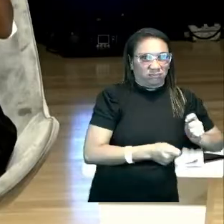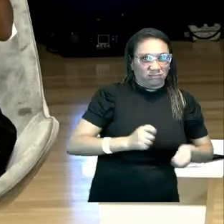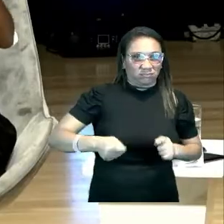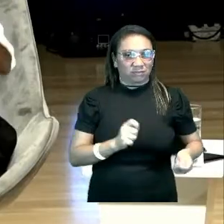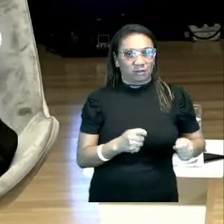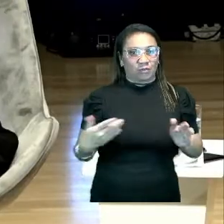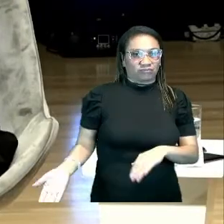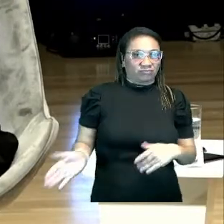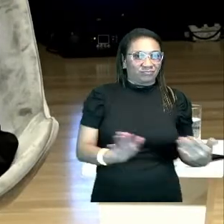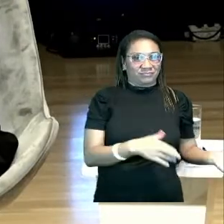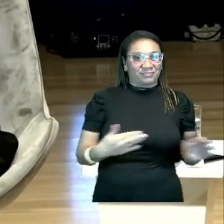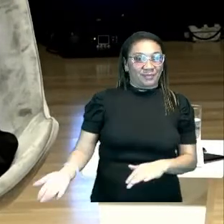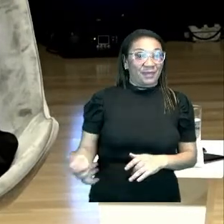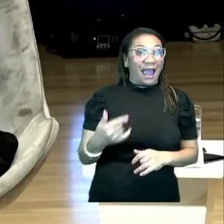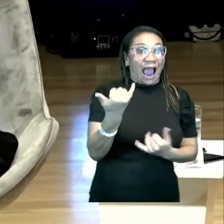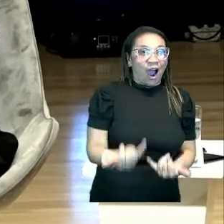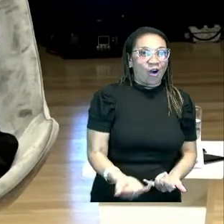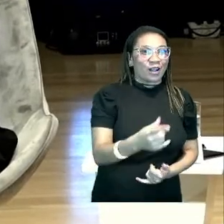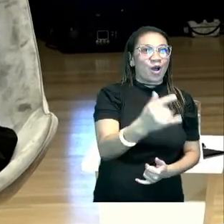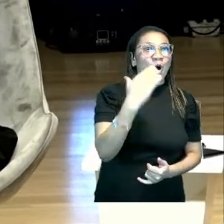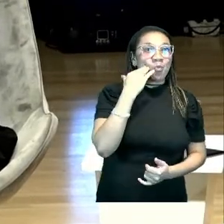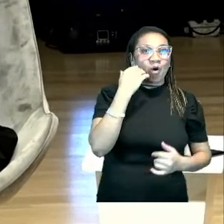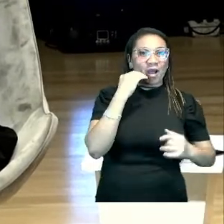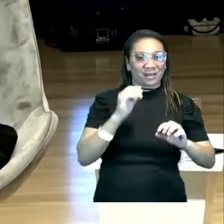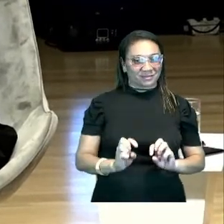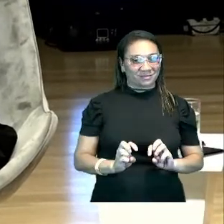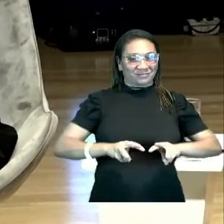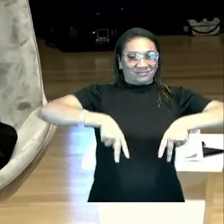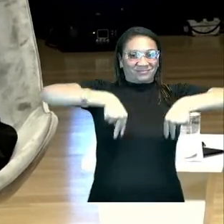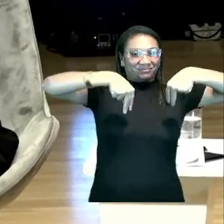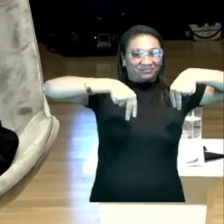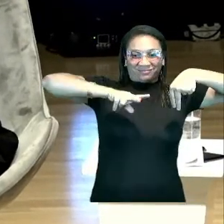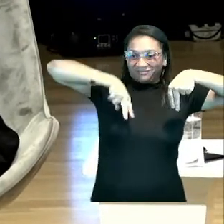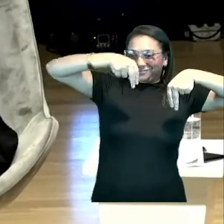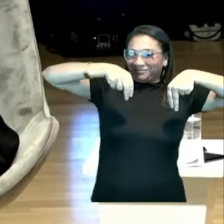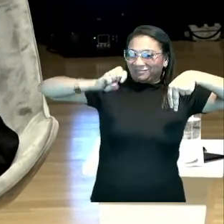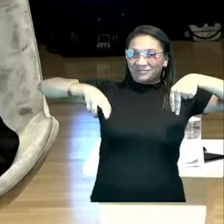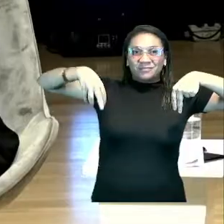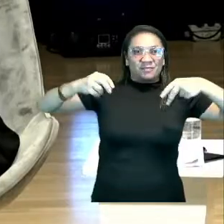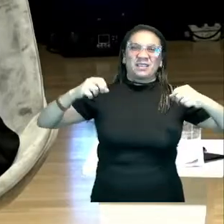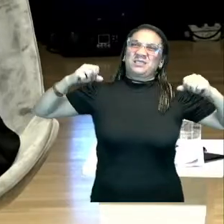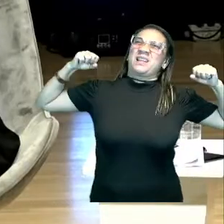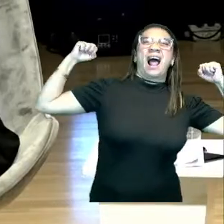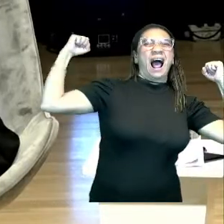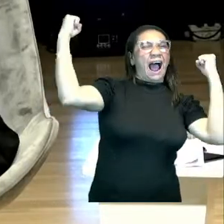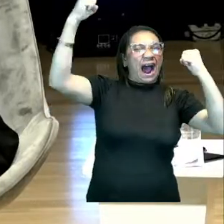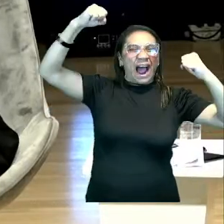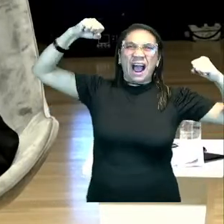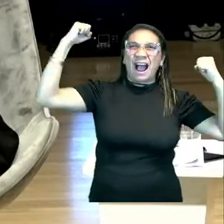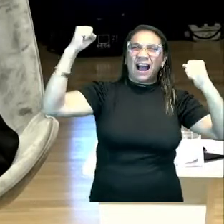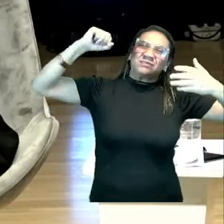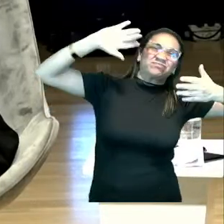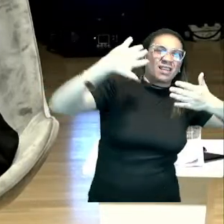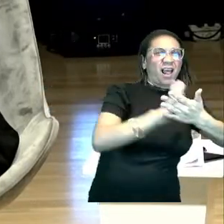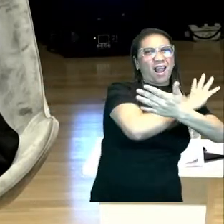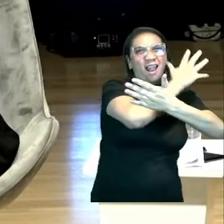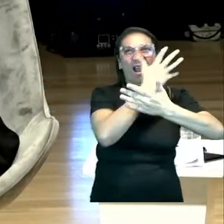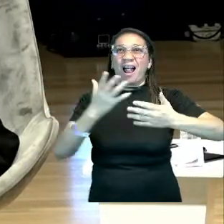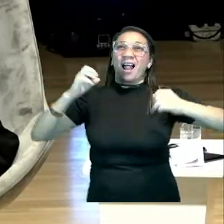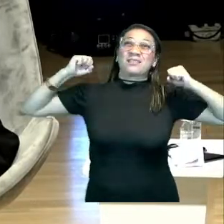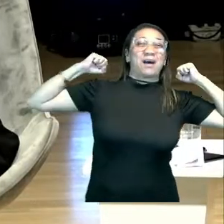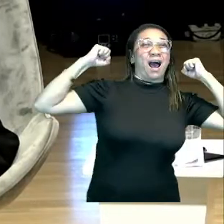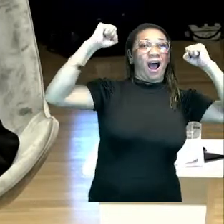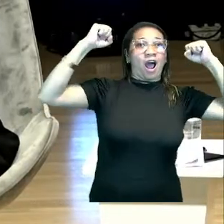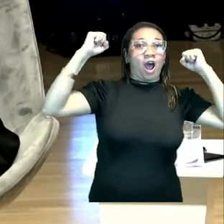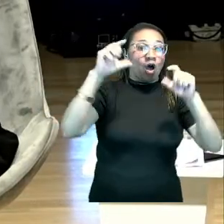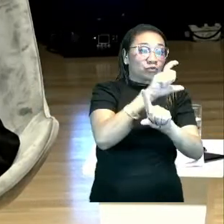tell others about what's happening. Sometimes it's not that easy. So through dancing, we can do it just as the cantadoras can do through their